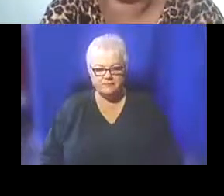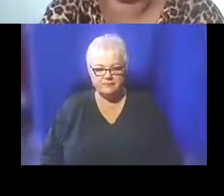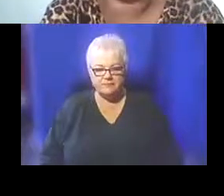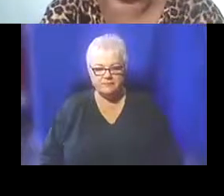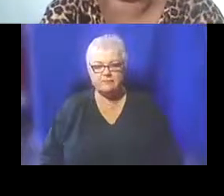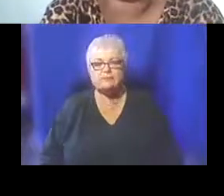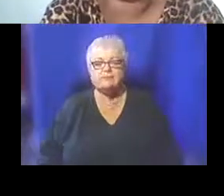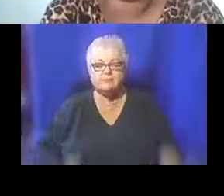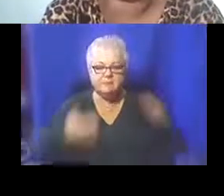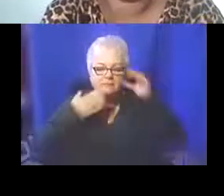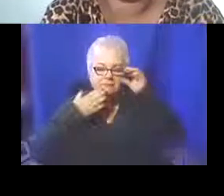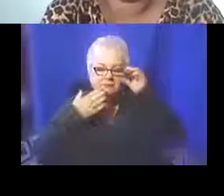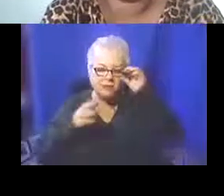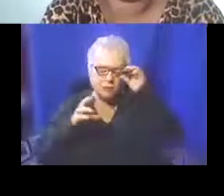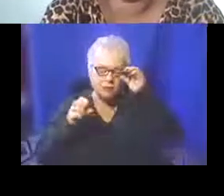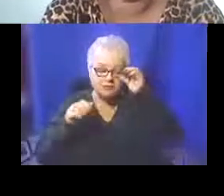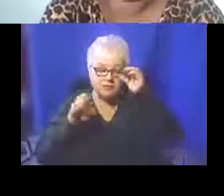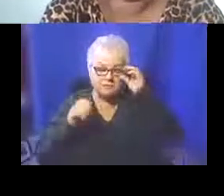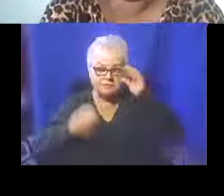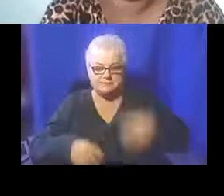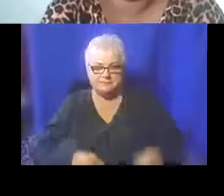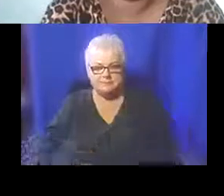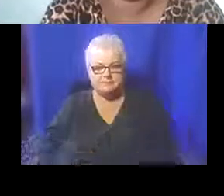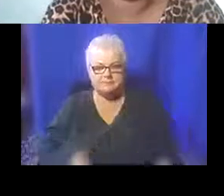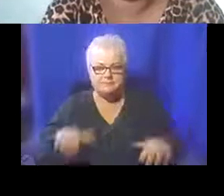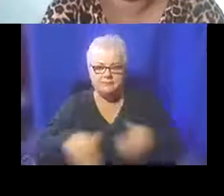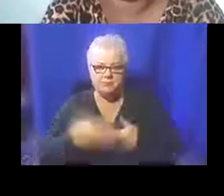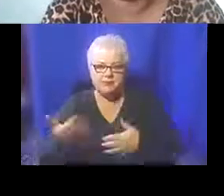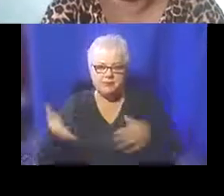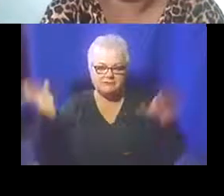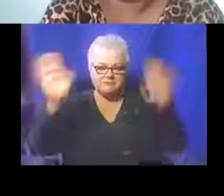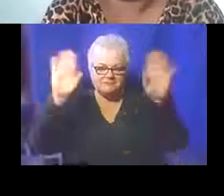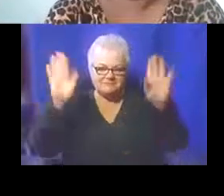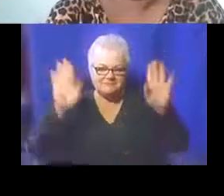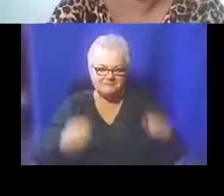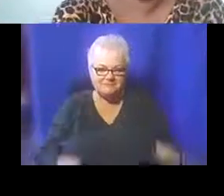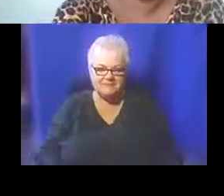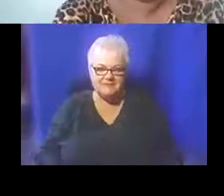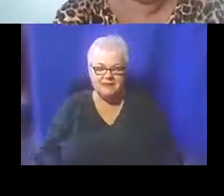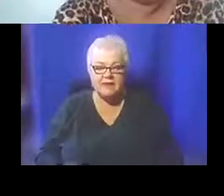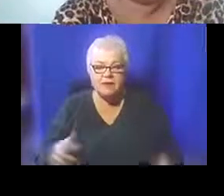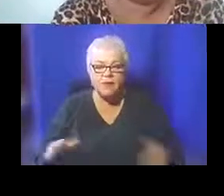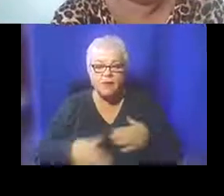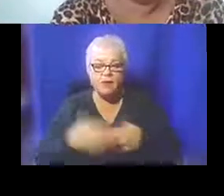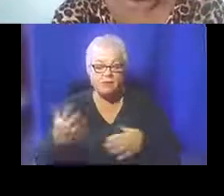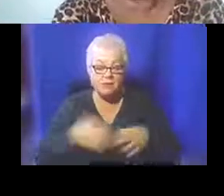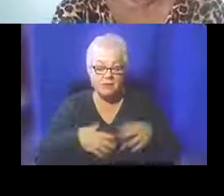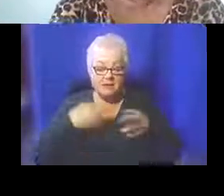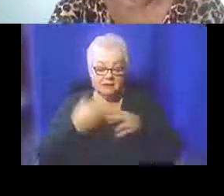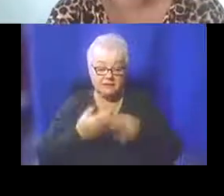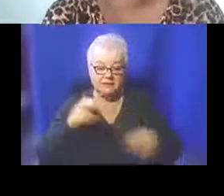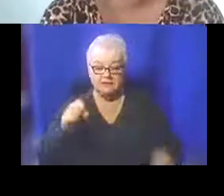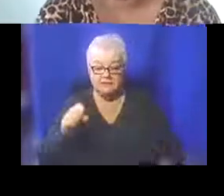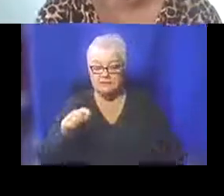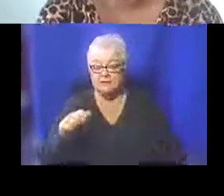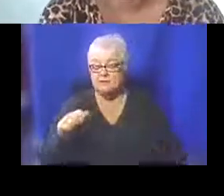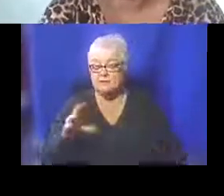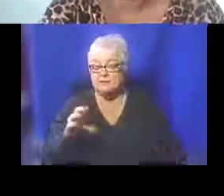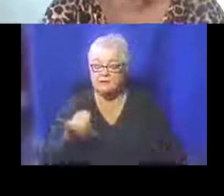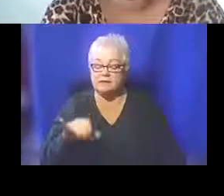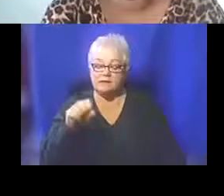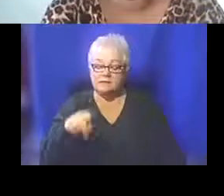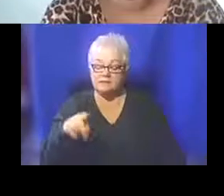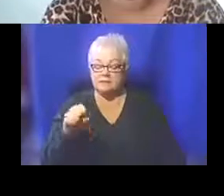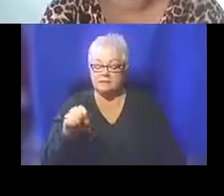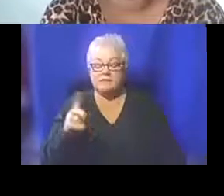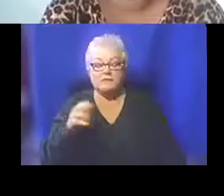Thank you, Rosie. We really appreciate that. Good morning, everybody. Welcome. My name is Stacy Spencer. Really thank you for joining